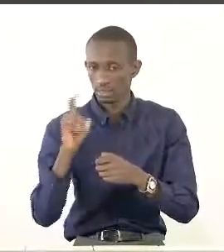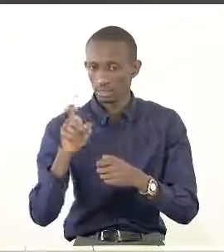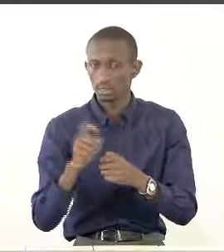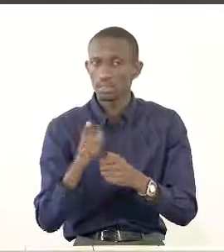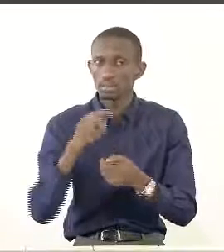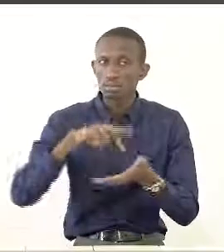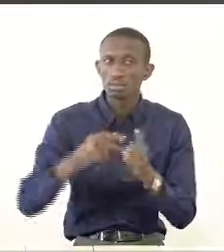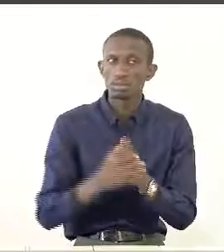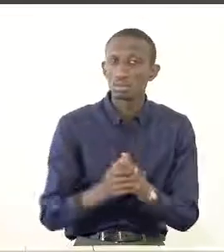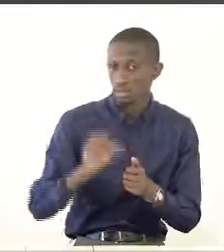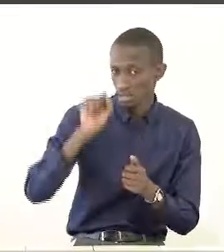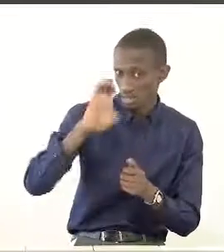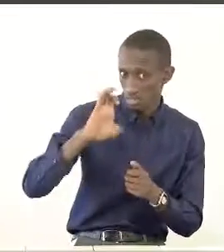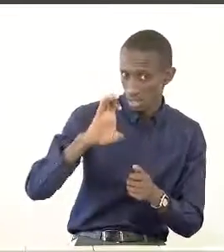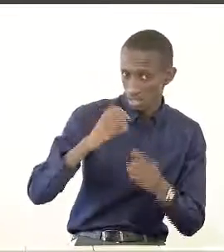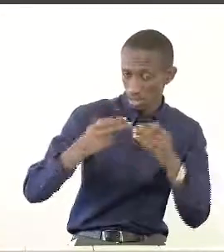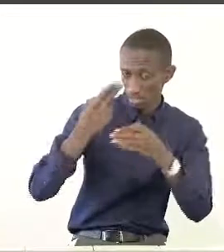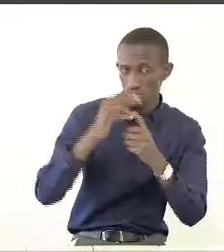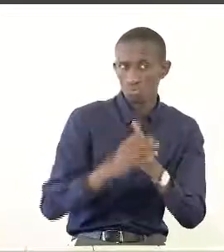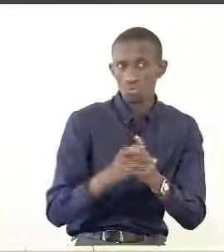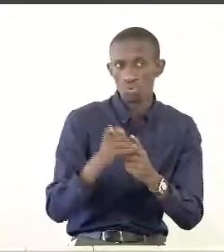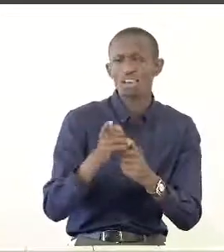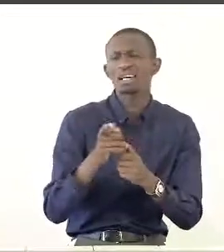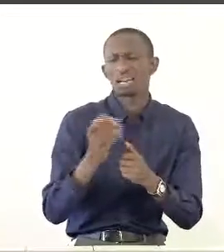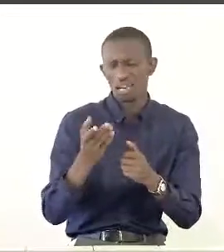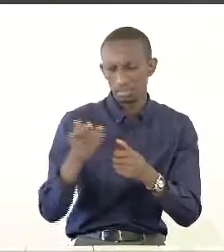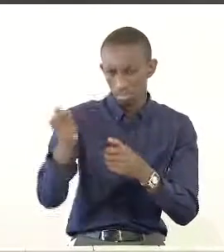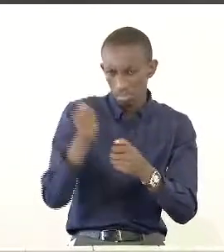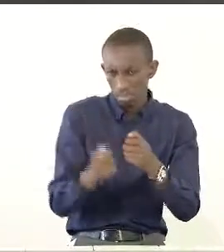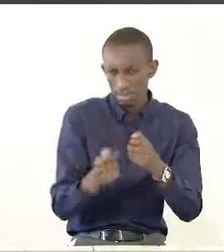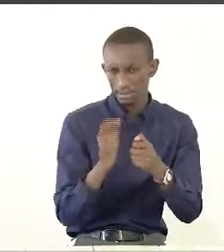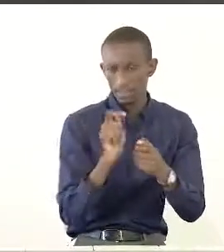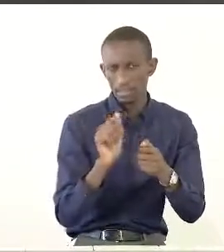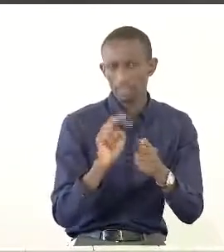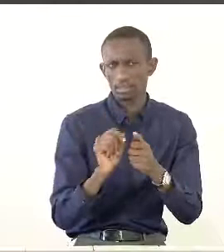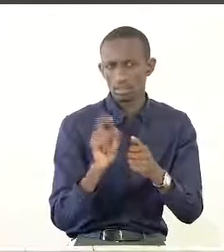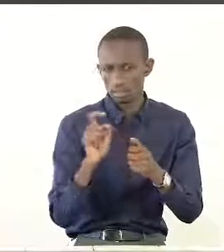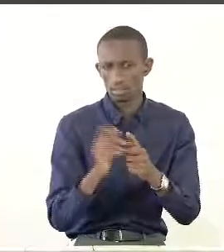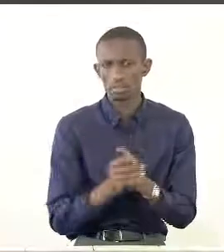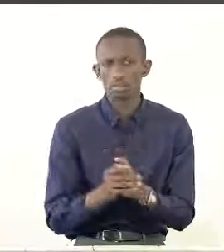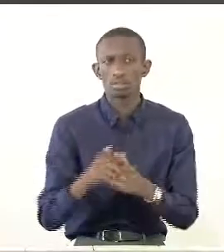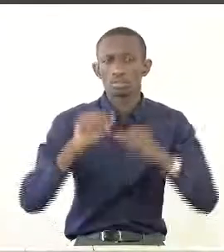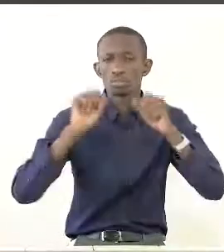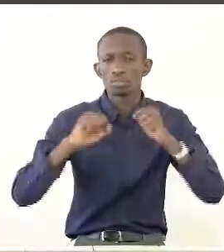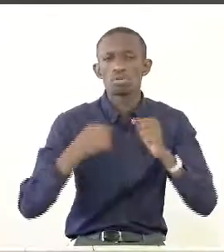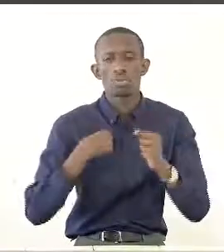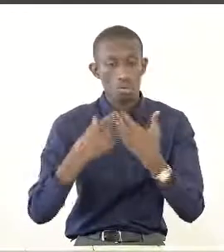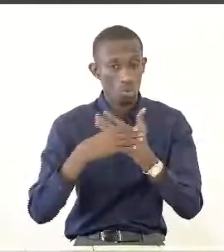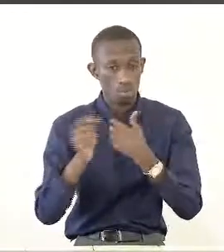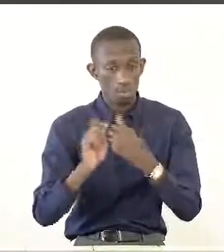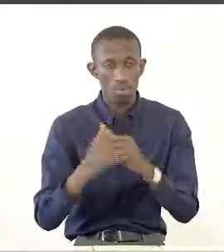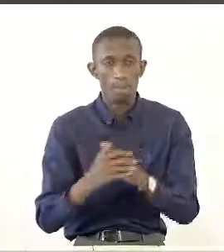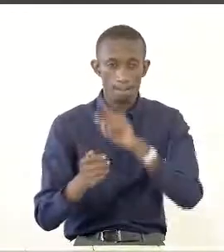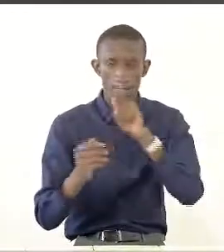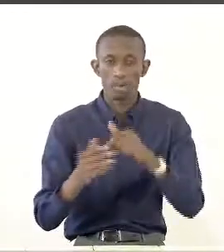of x is the derivative of tangent of x, isn't it? It means that I can write the integral